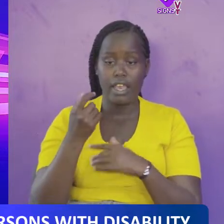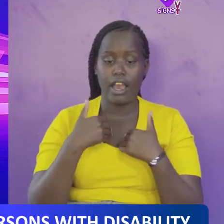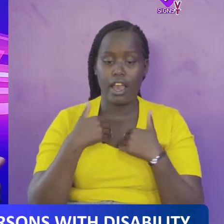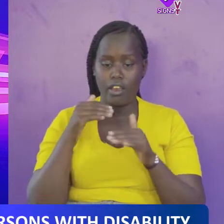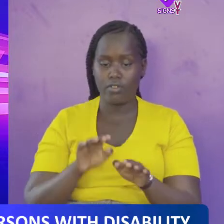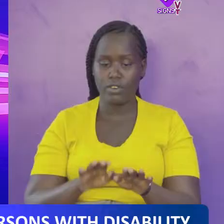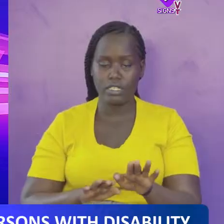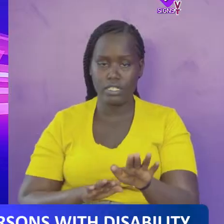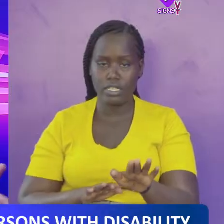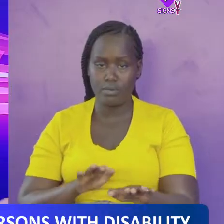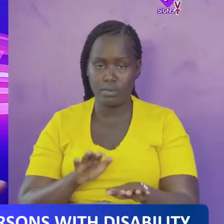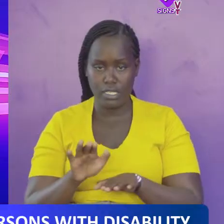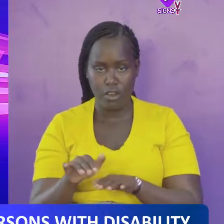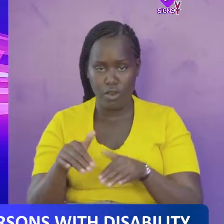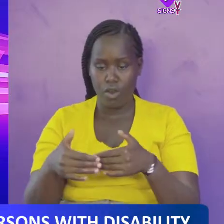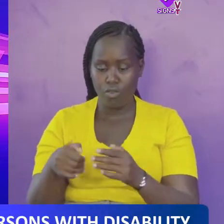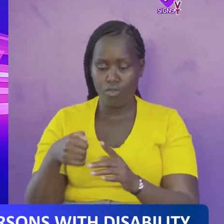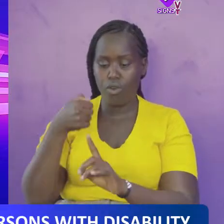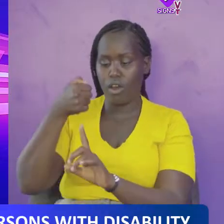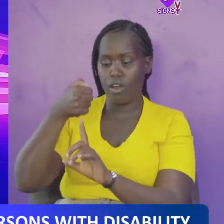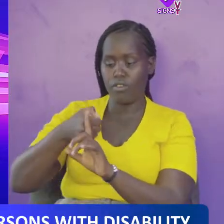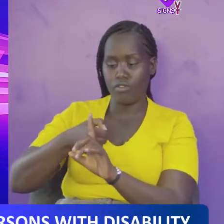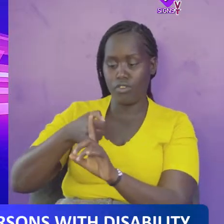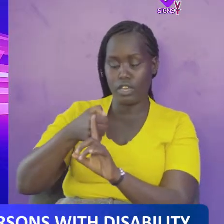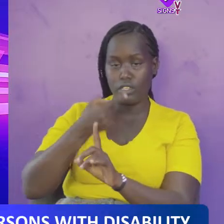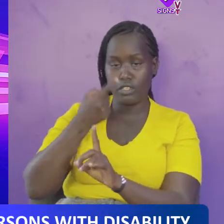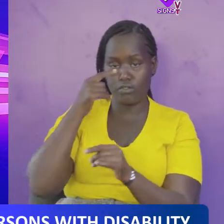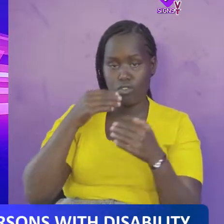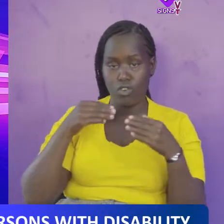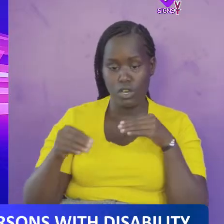having disability rights and advocating for disability rights in society is concerned.